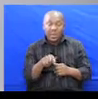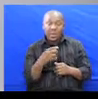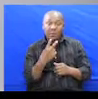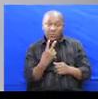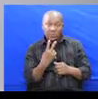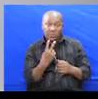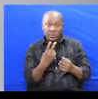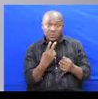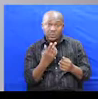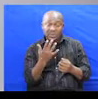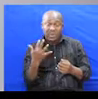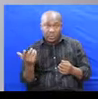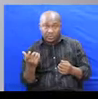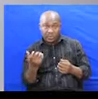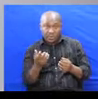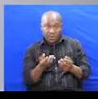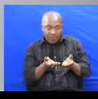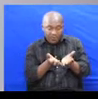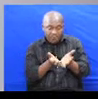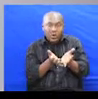are two